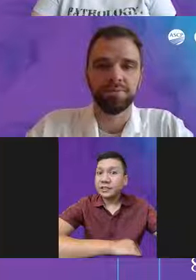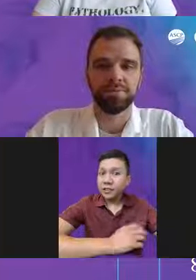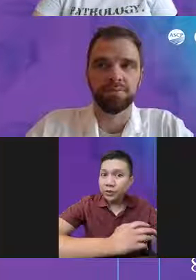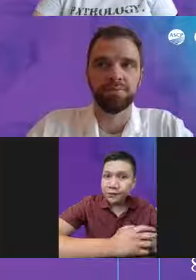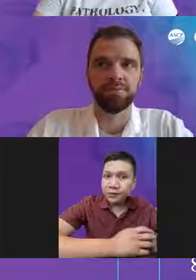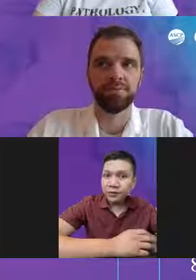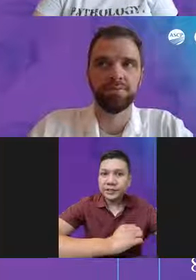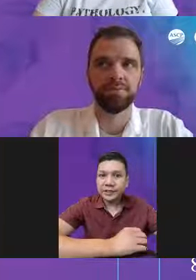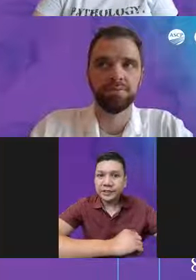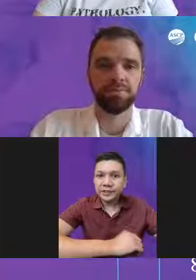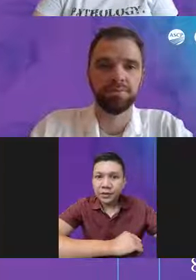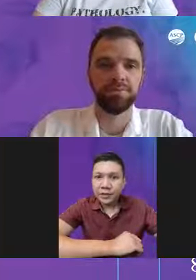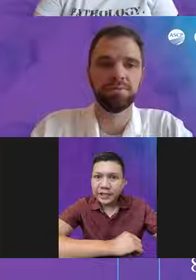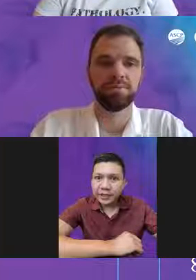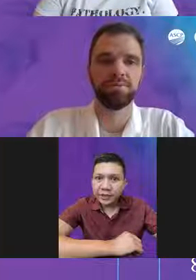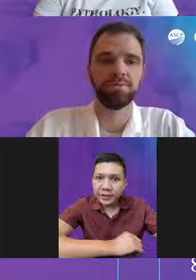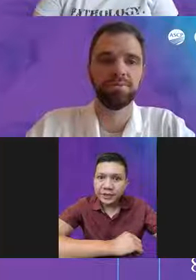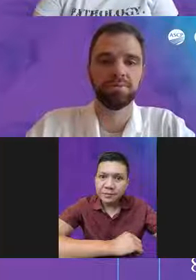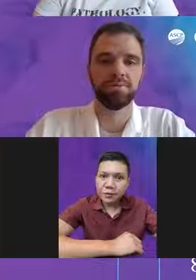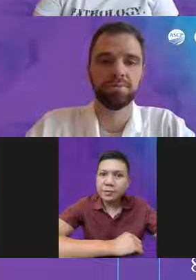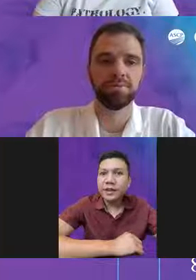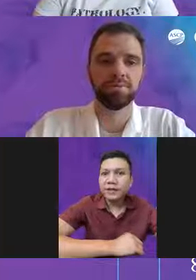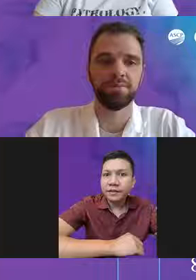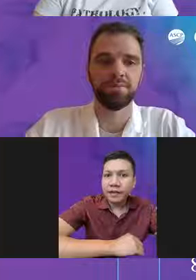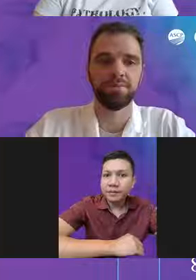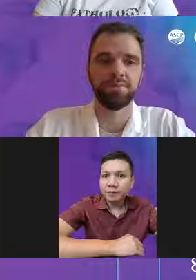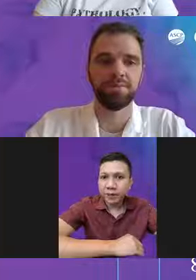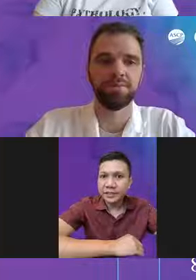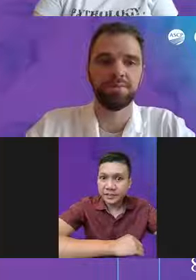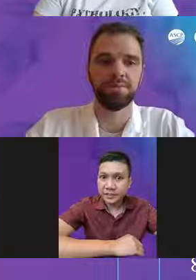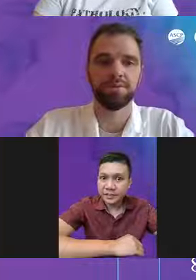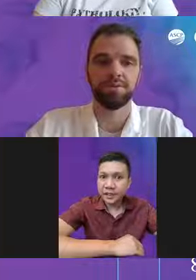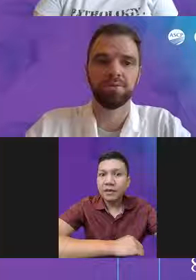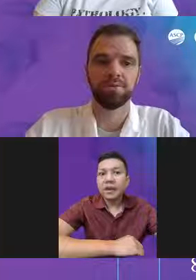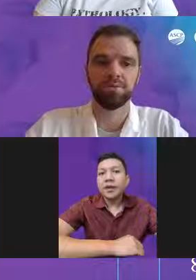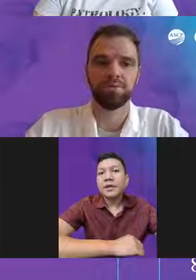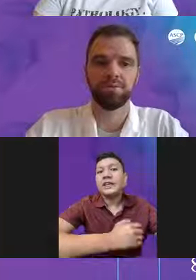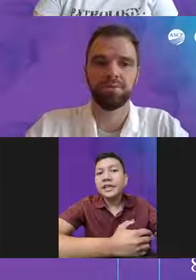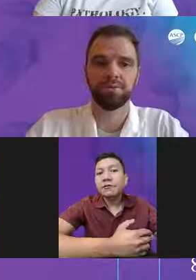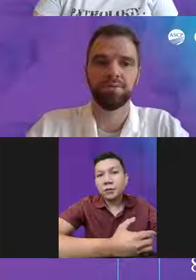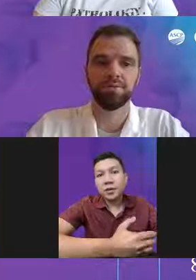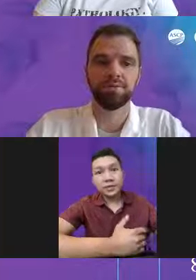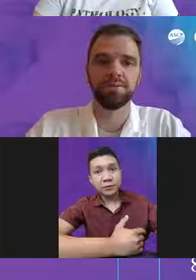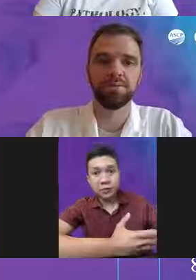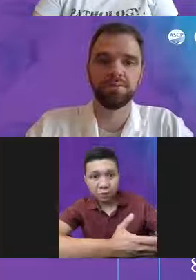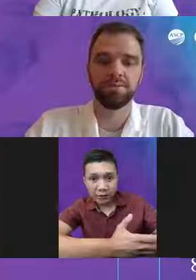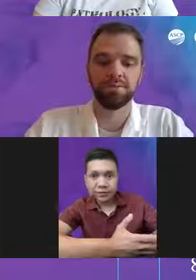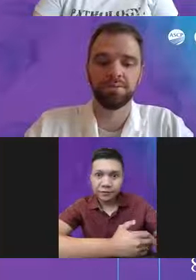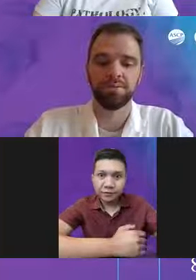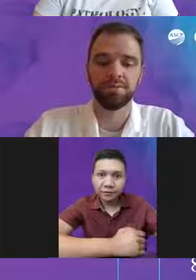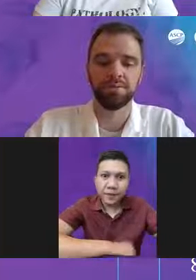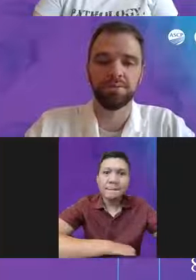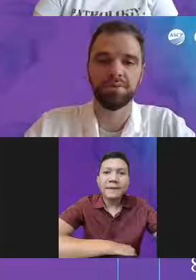And is it useful? Yes, because there's already increased hemoglobin present in the cell, but the need requires them to go